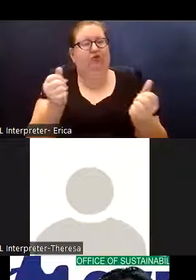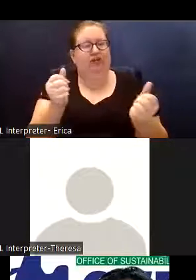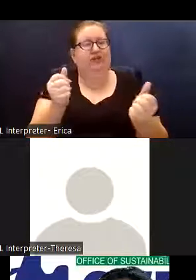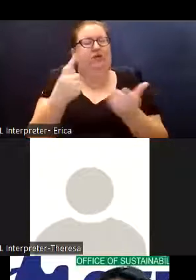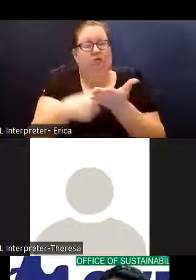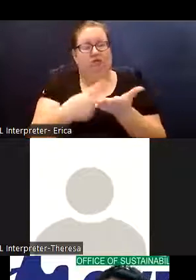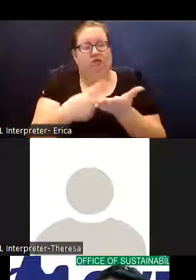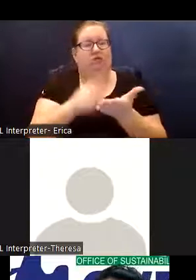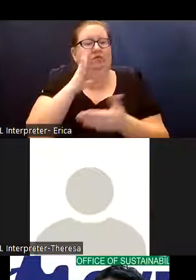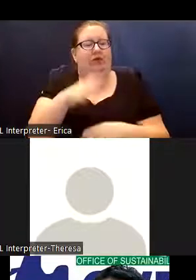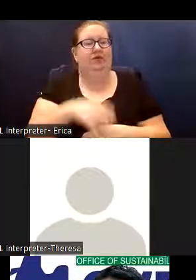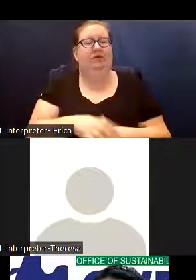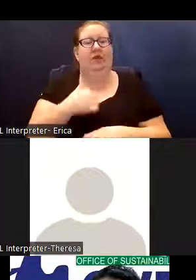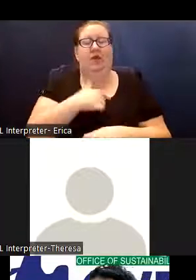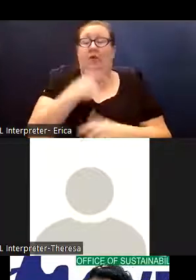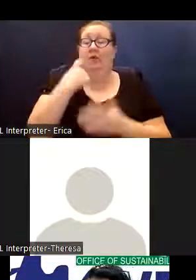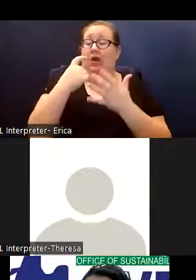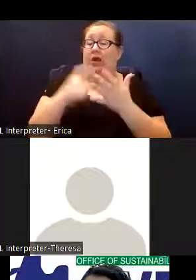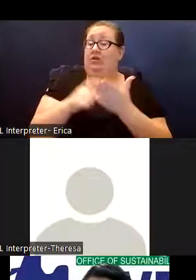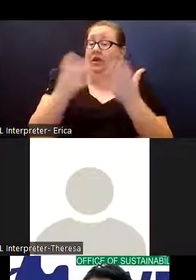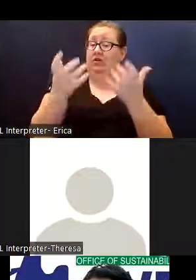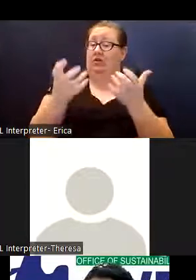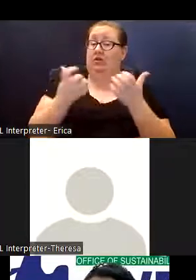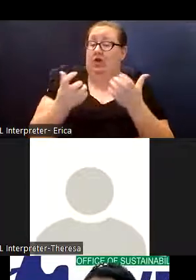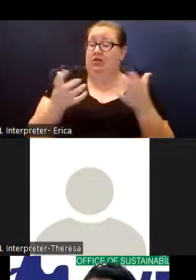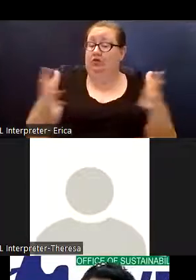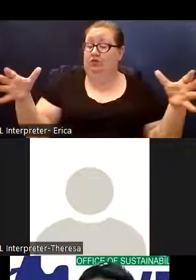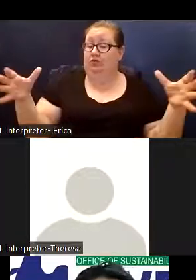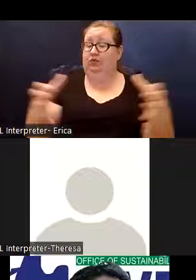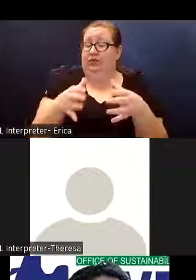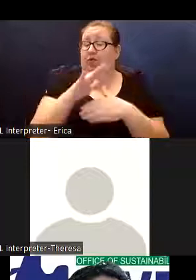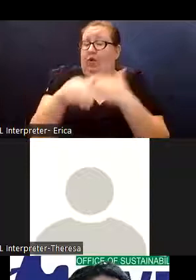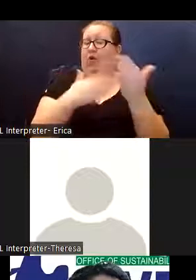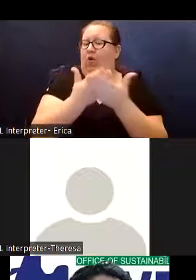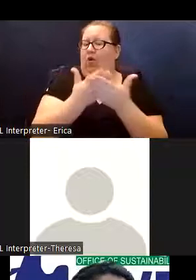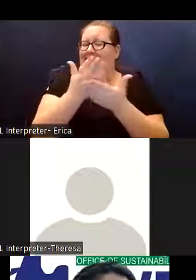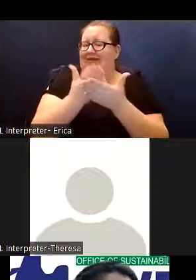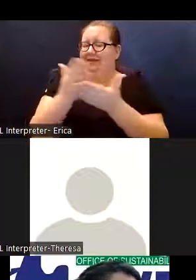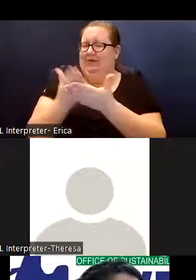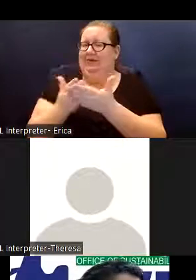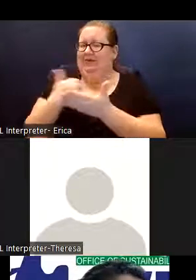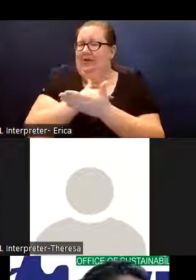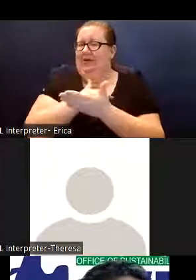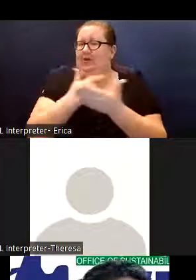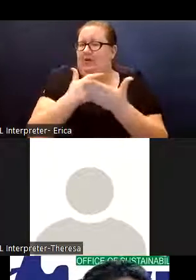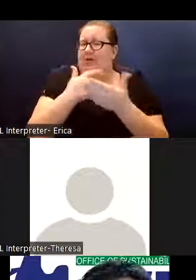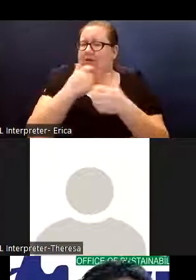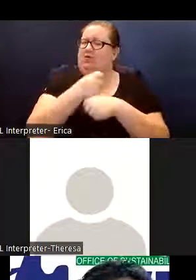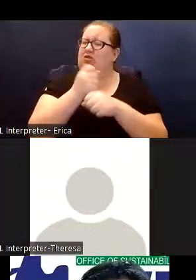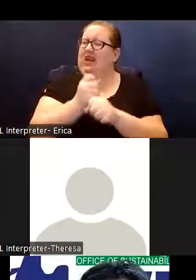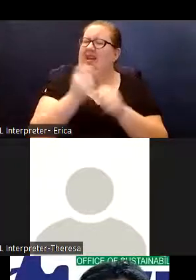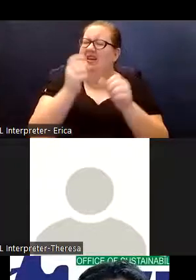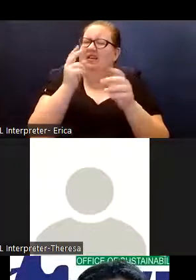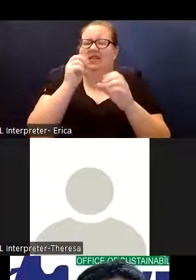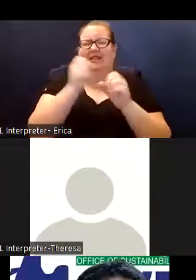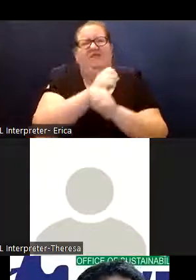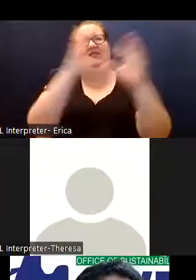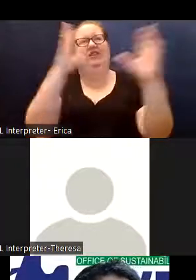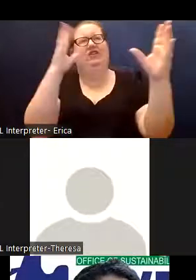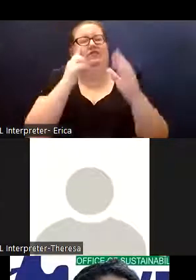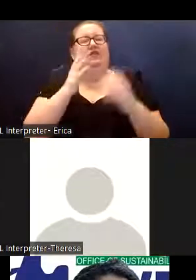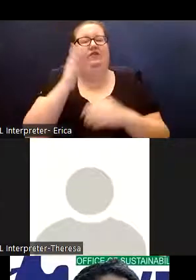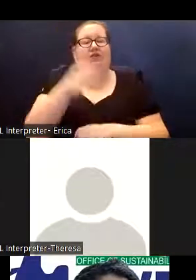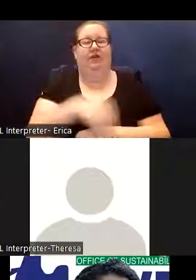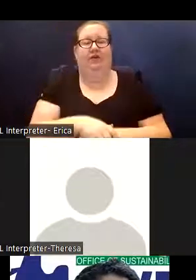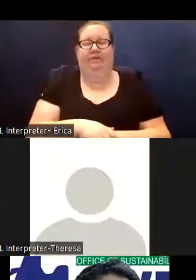We recognize that we want to bring together all of these pieces as we create a vision for the future.